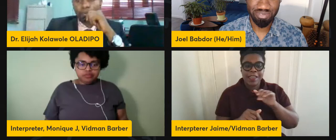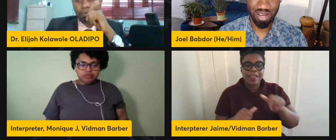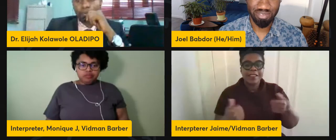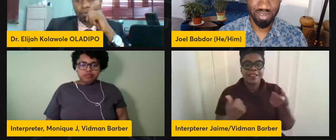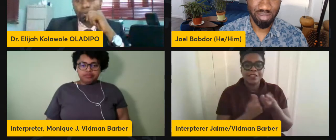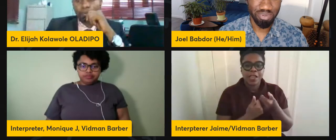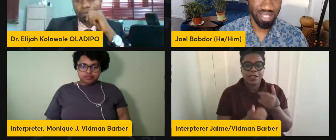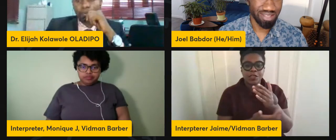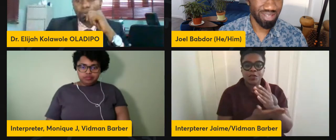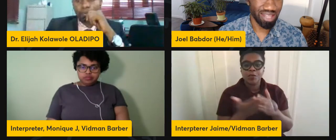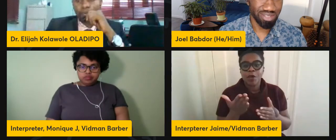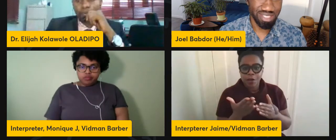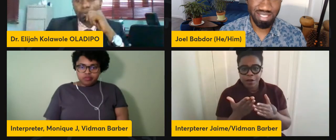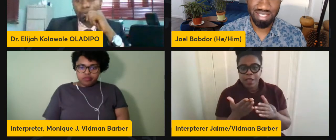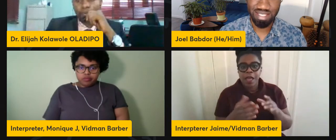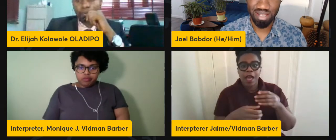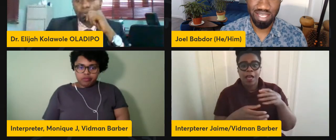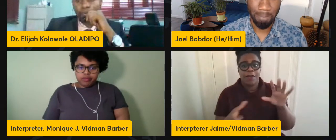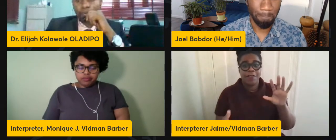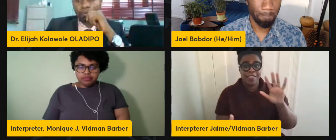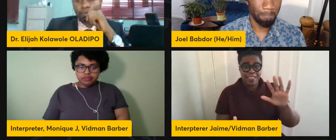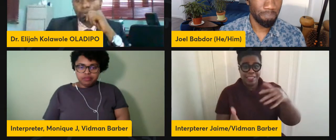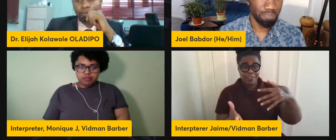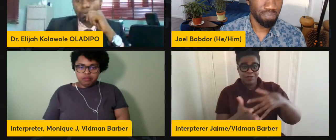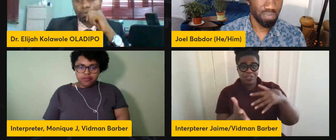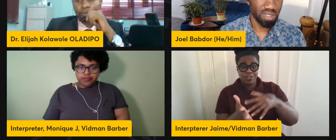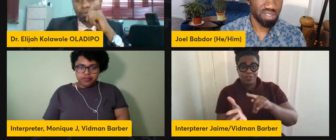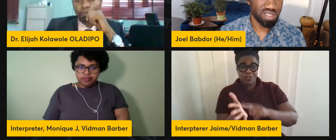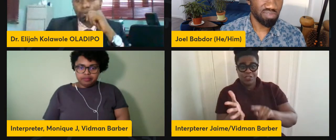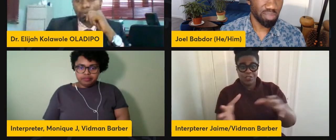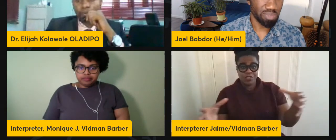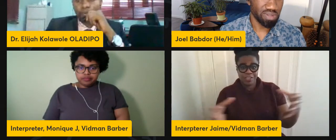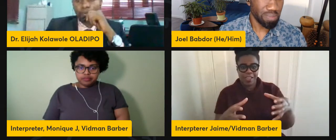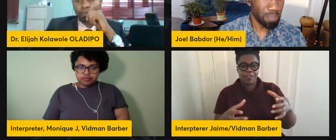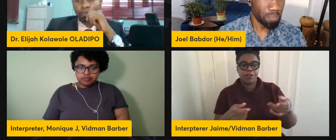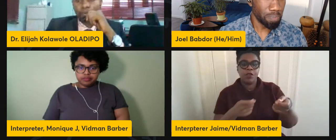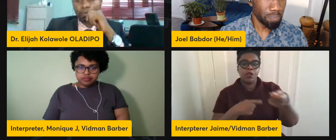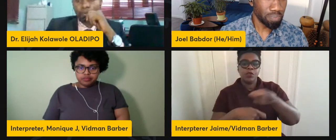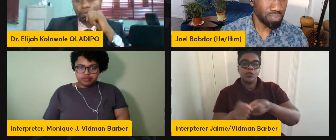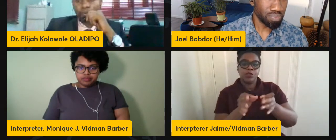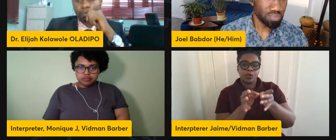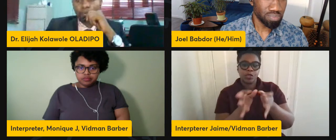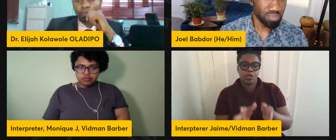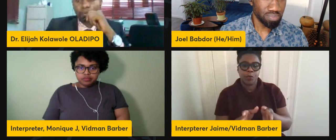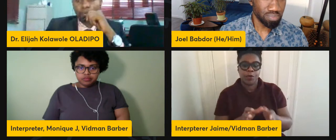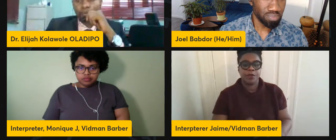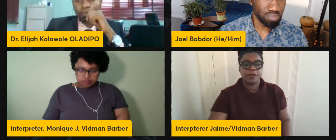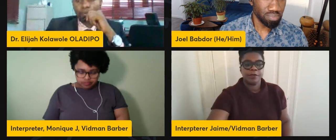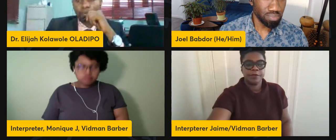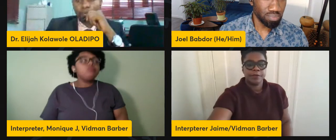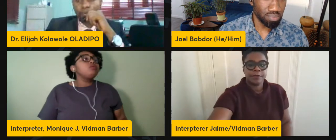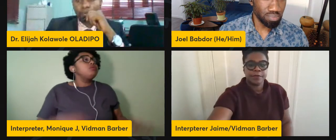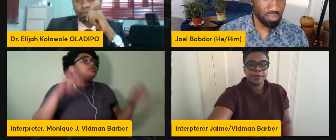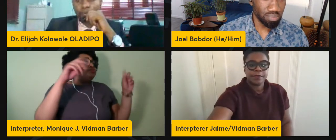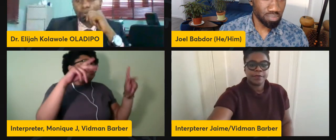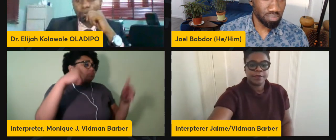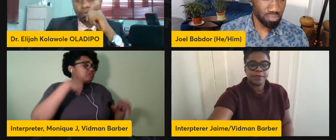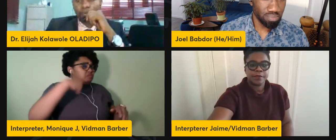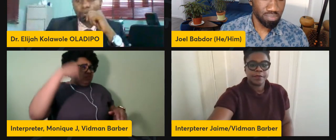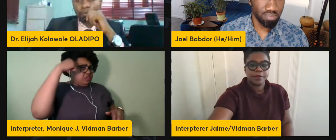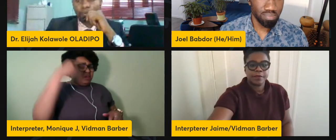aspects of putting together this study and this development? Okay, I think the